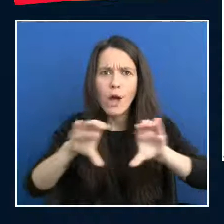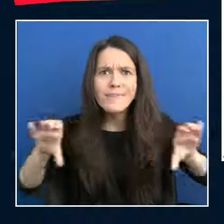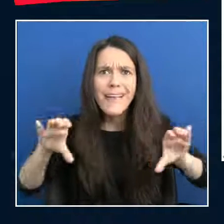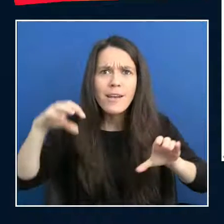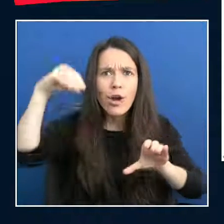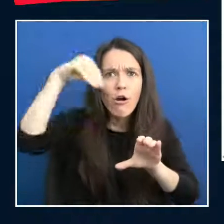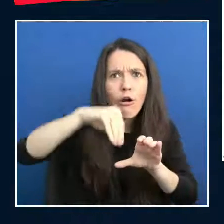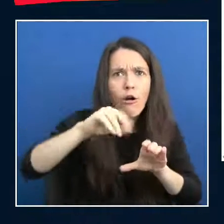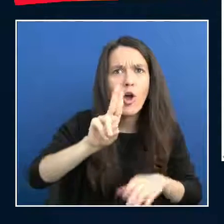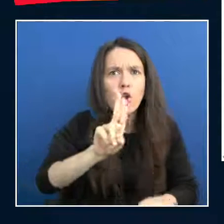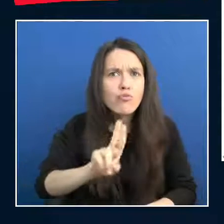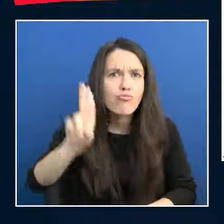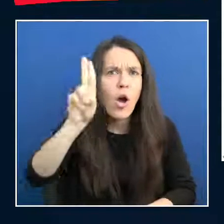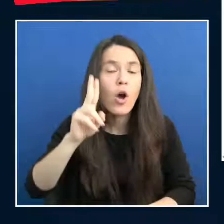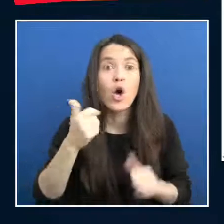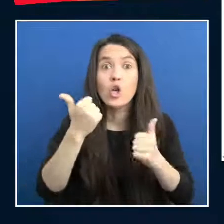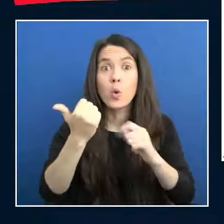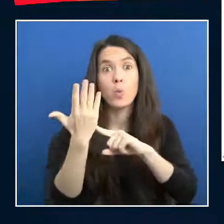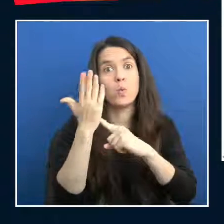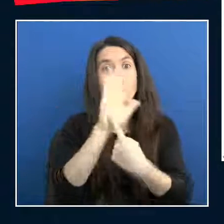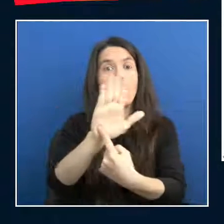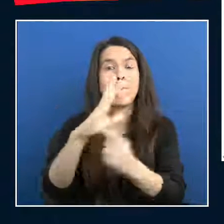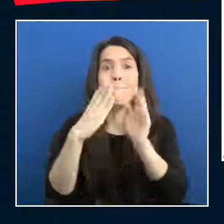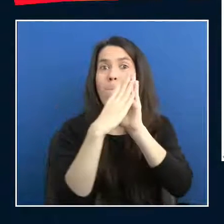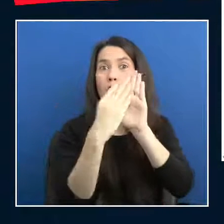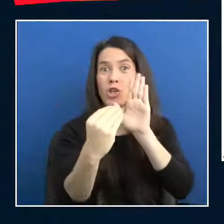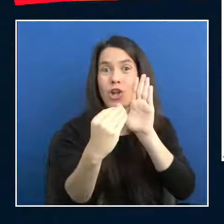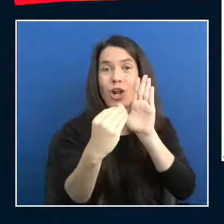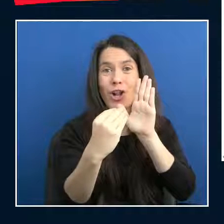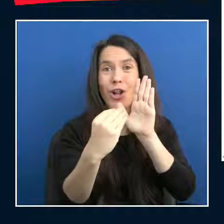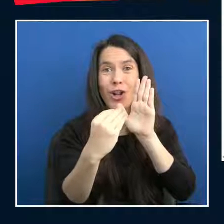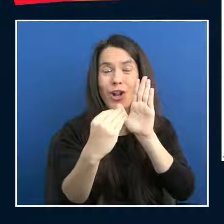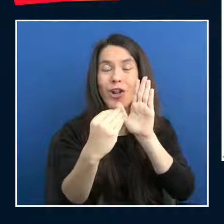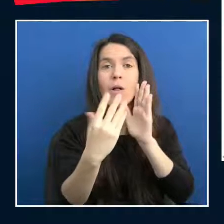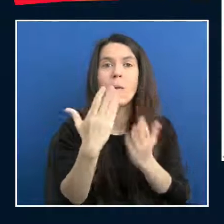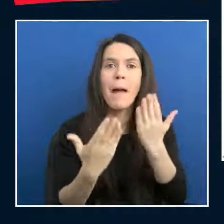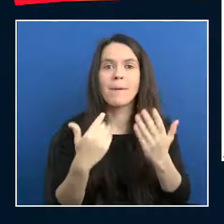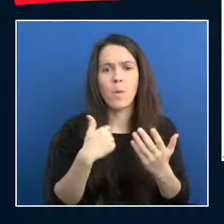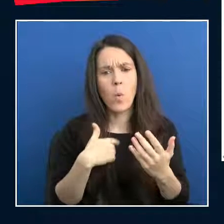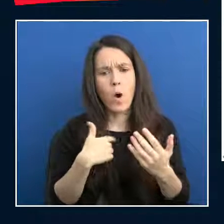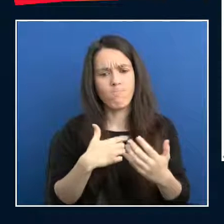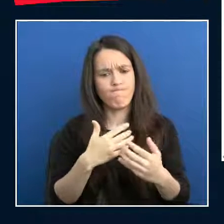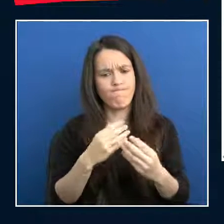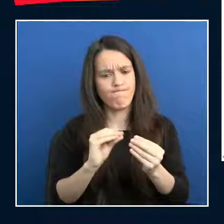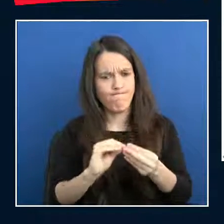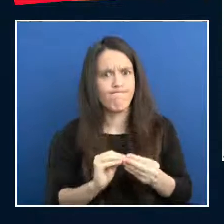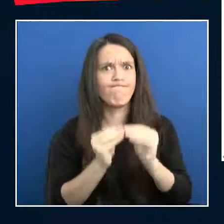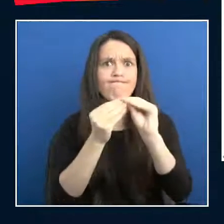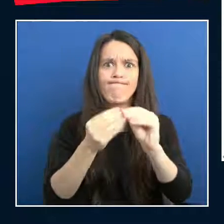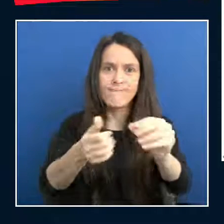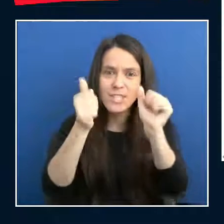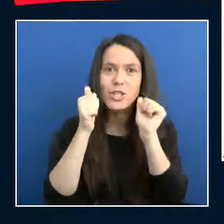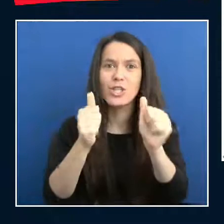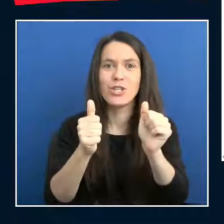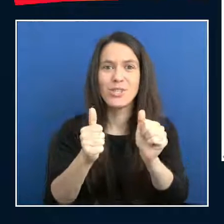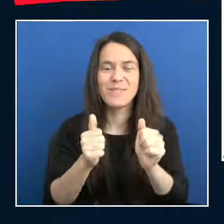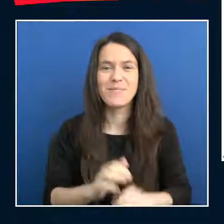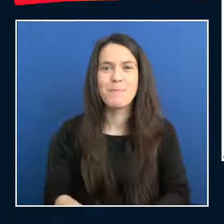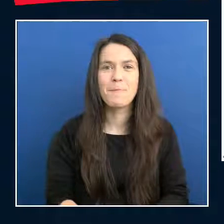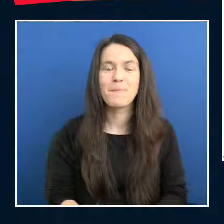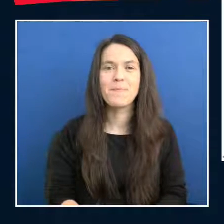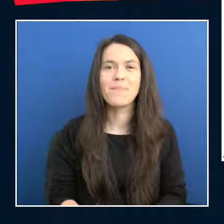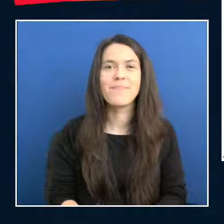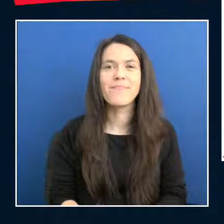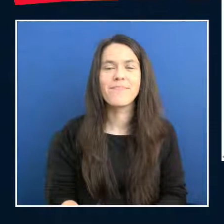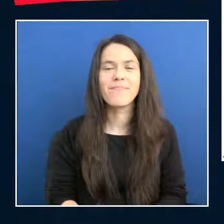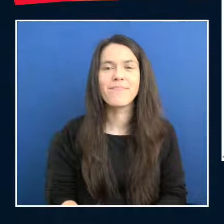a bit about best practices here because, when we do something, we want to do it right. And then I will talk a bit about how to deploy